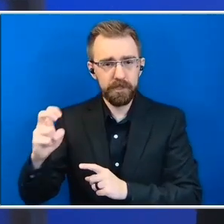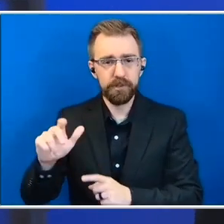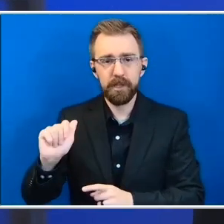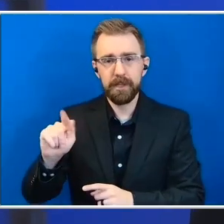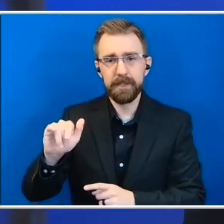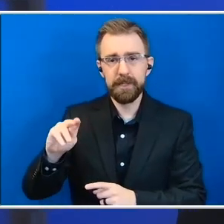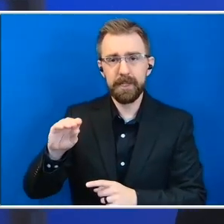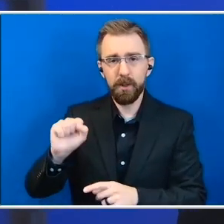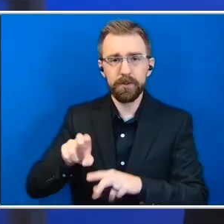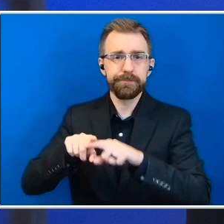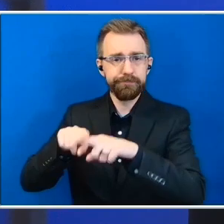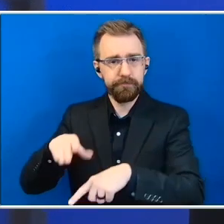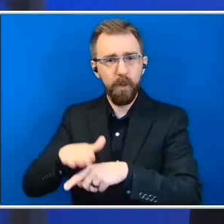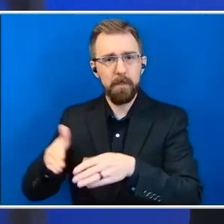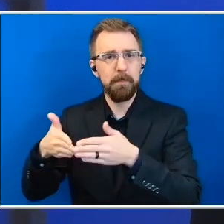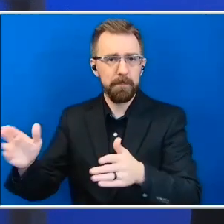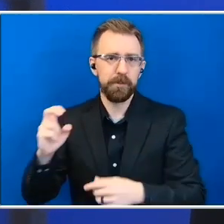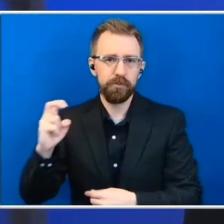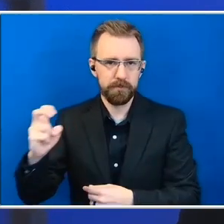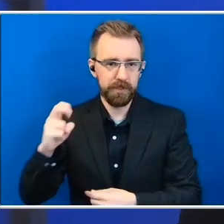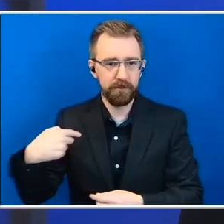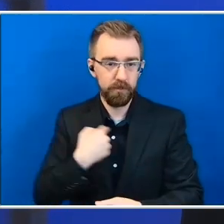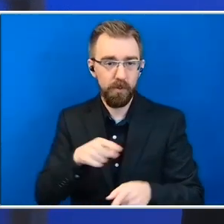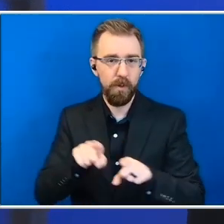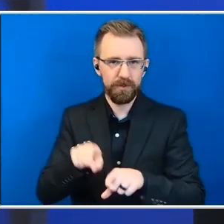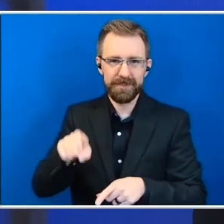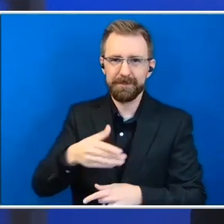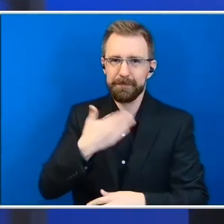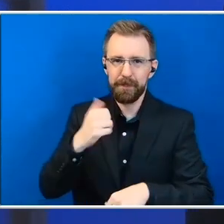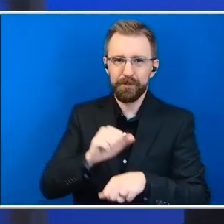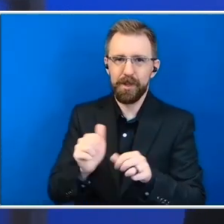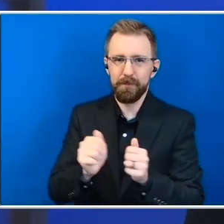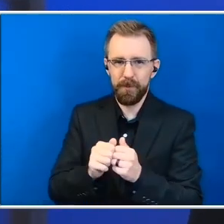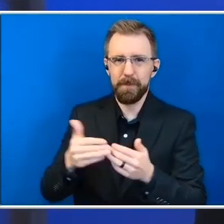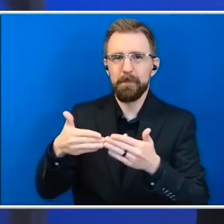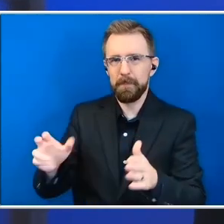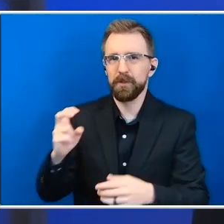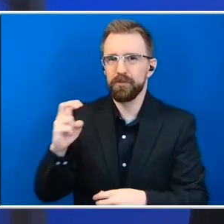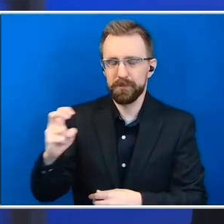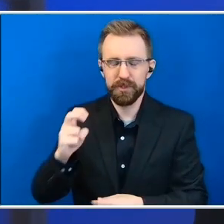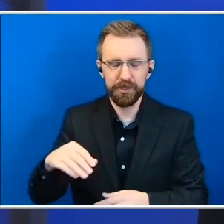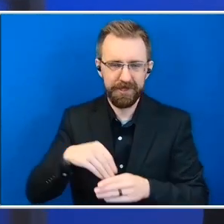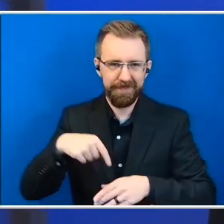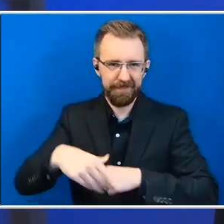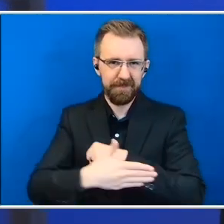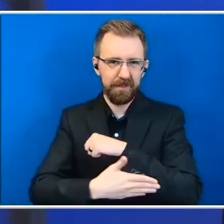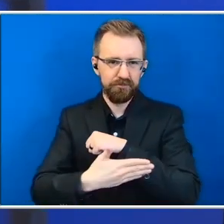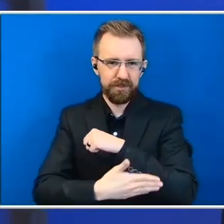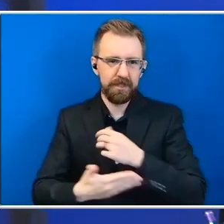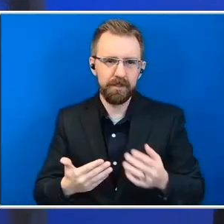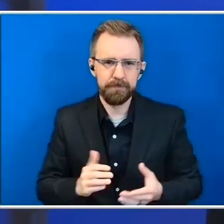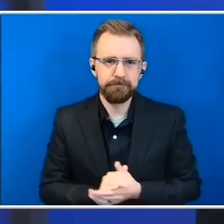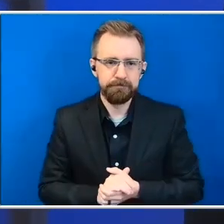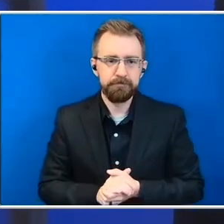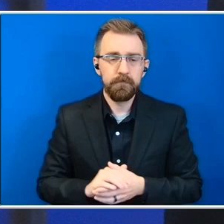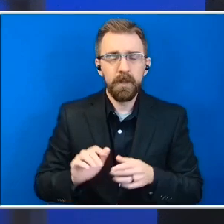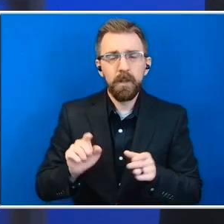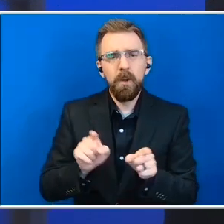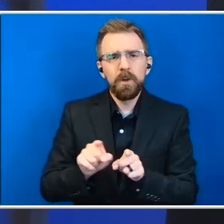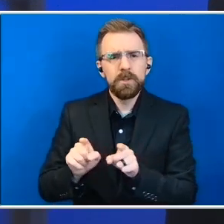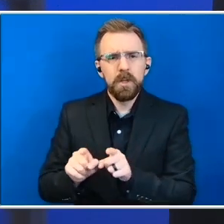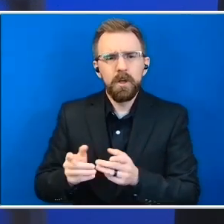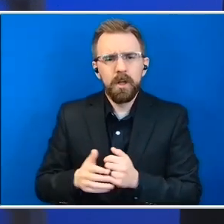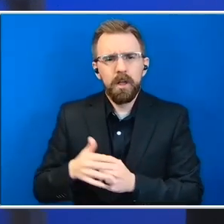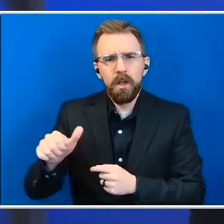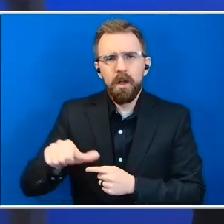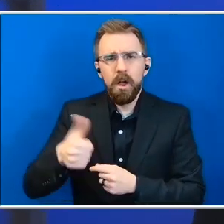public transportation, and we also need to do a better job with public transportation in this country. There's also other things such